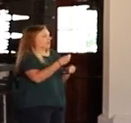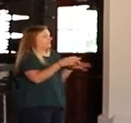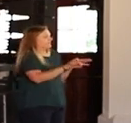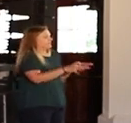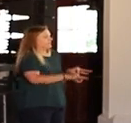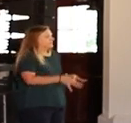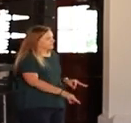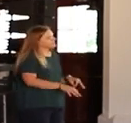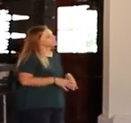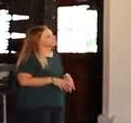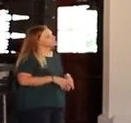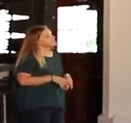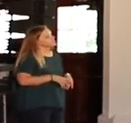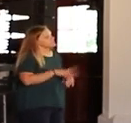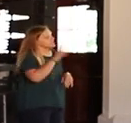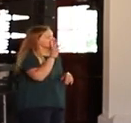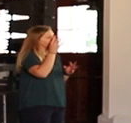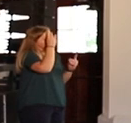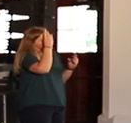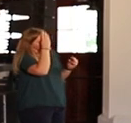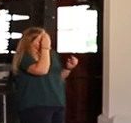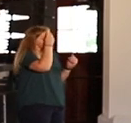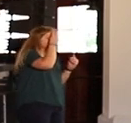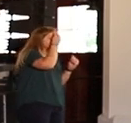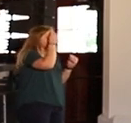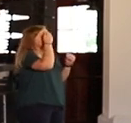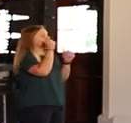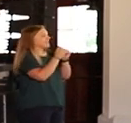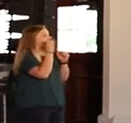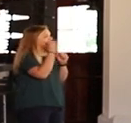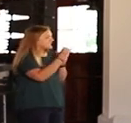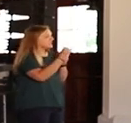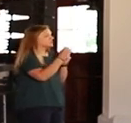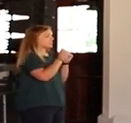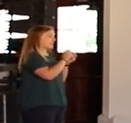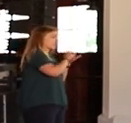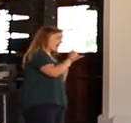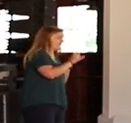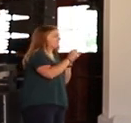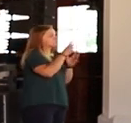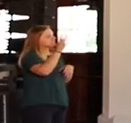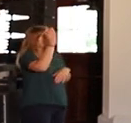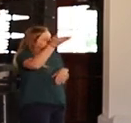equations. You will wrestle with ideas through writing, speaking, research,